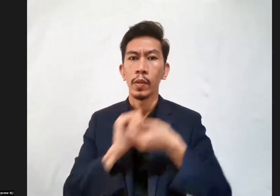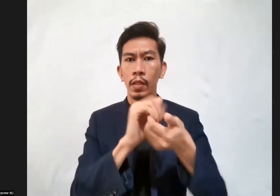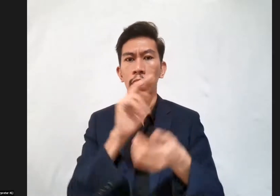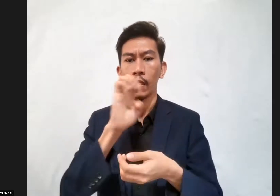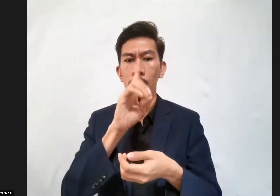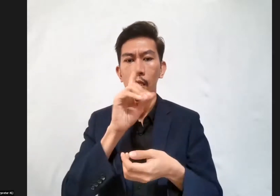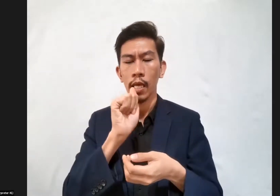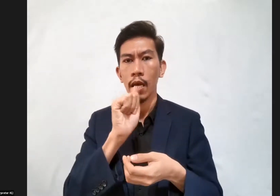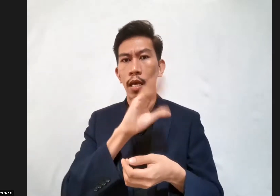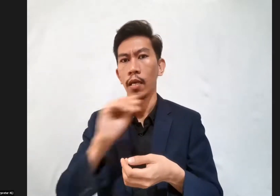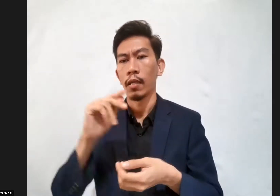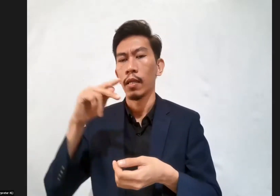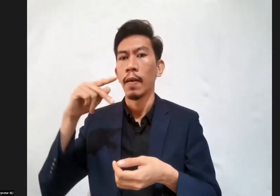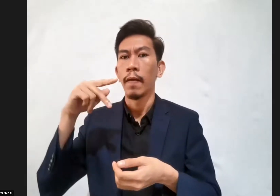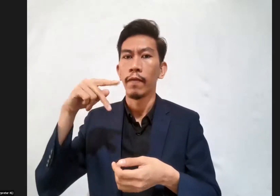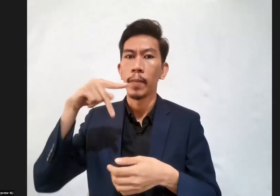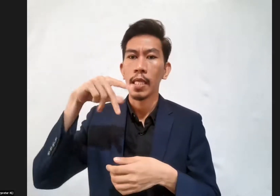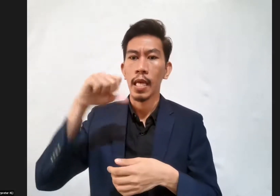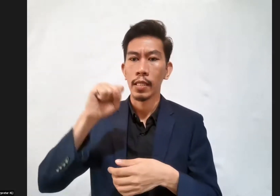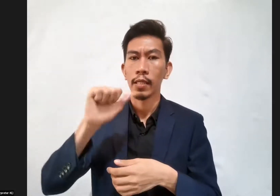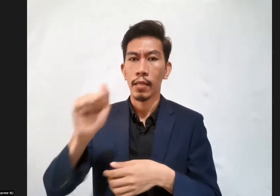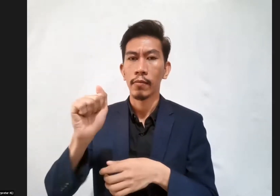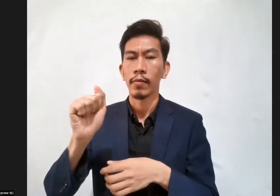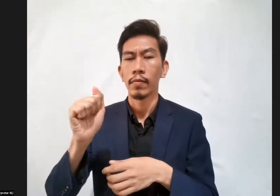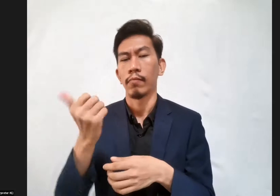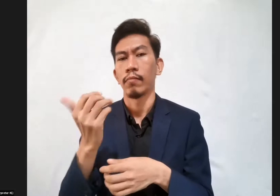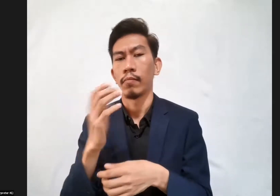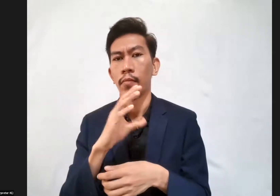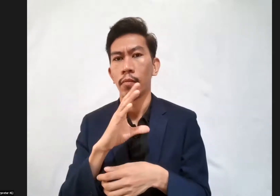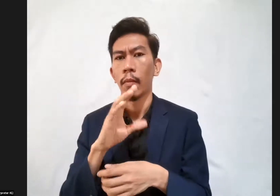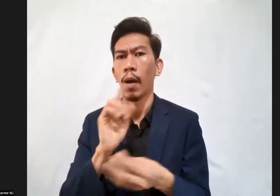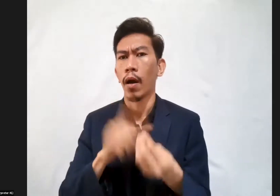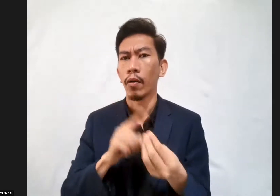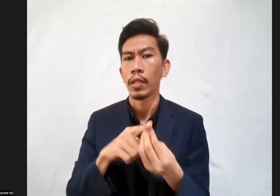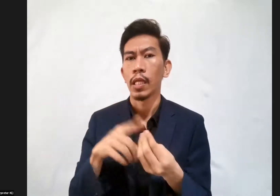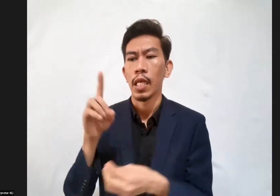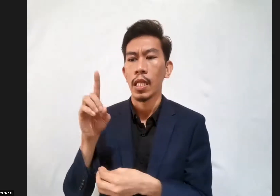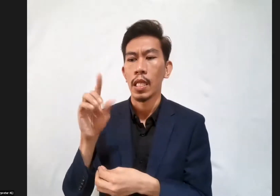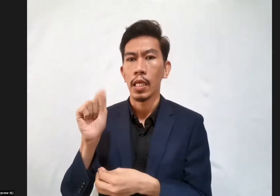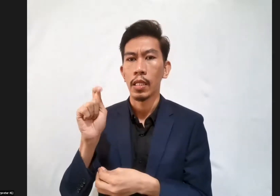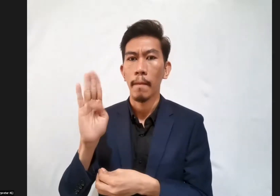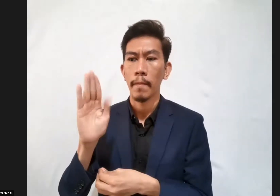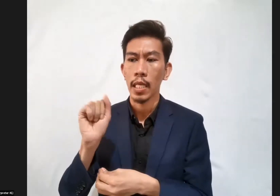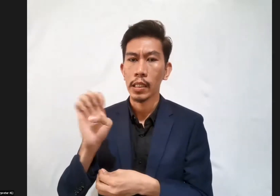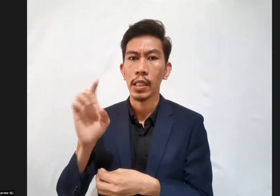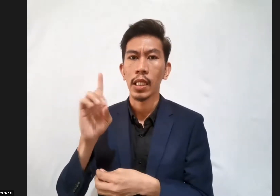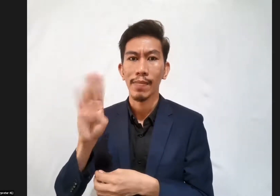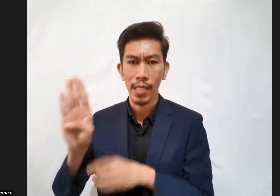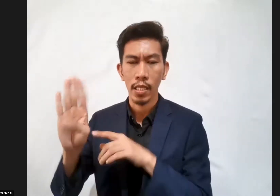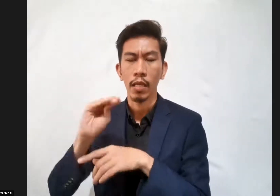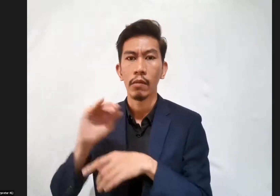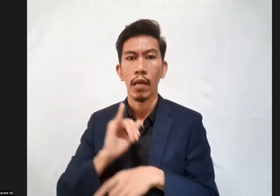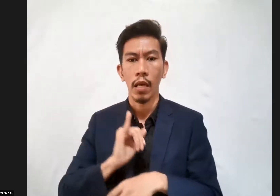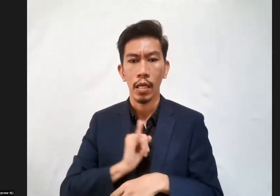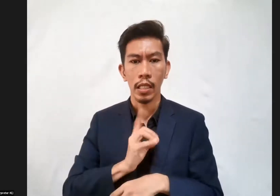Statistics Authority. It was mentioned earlier about their database and IT. It's now more critical to merge